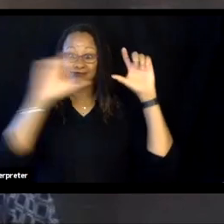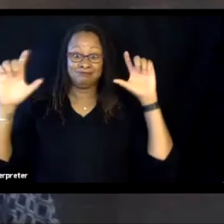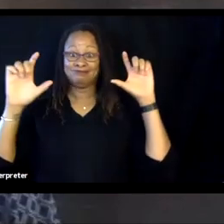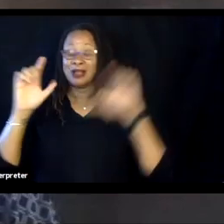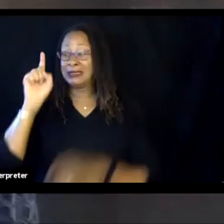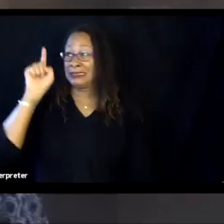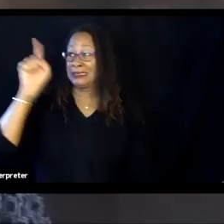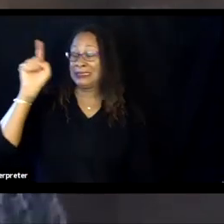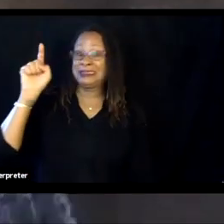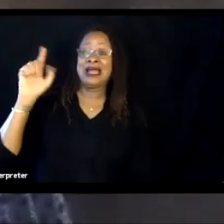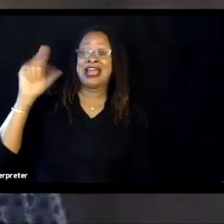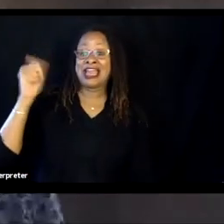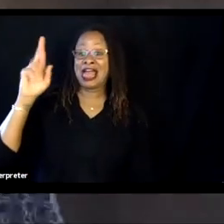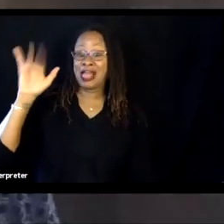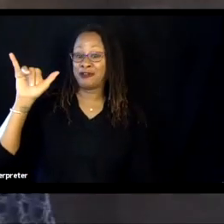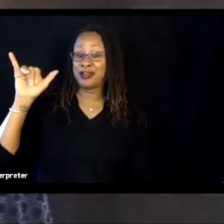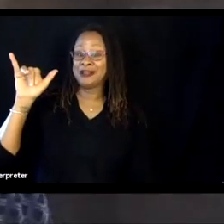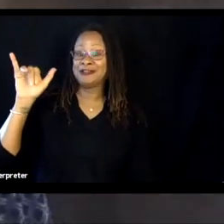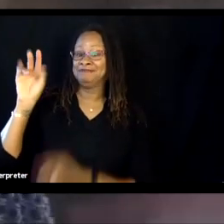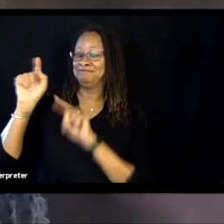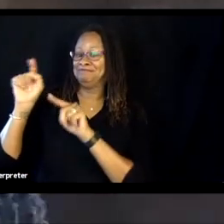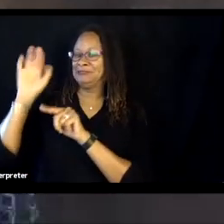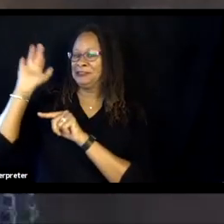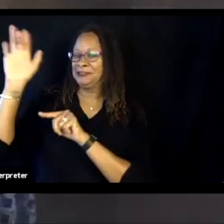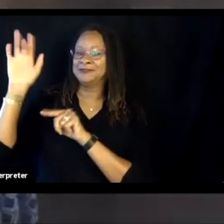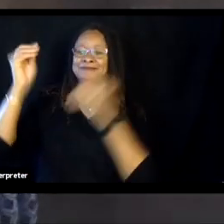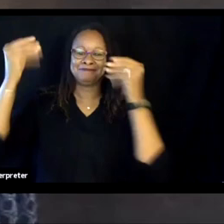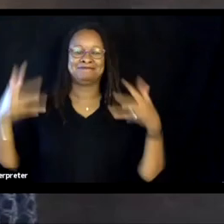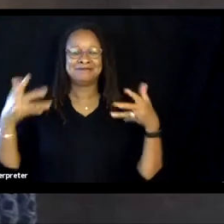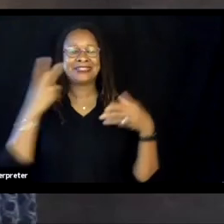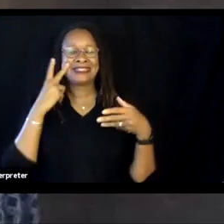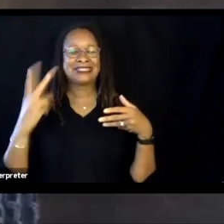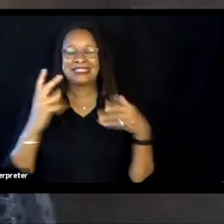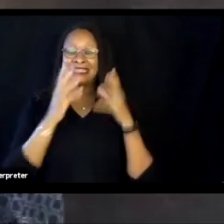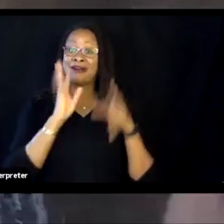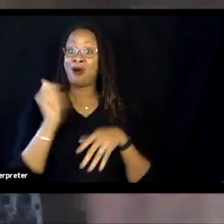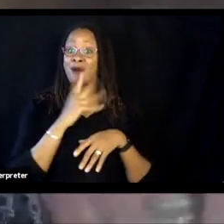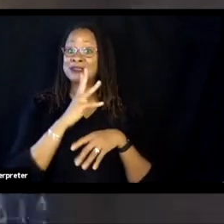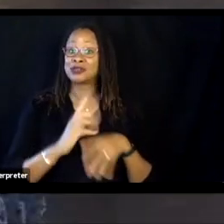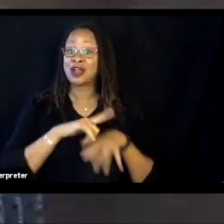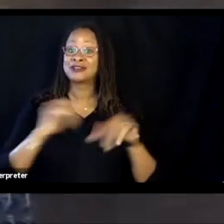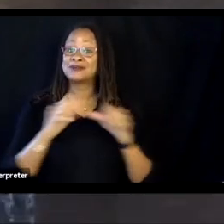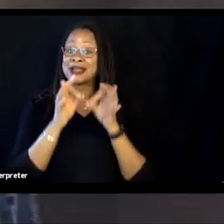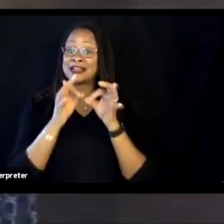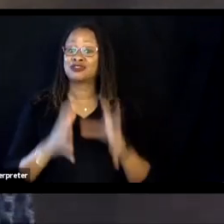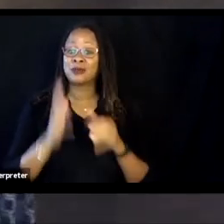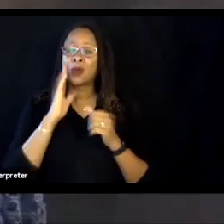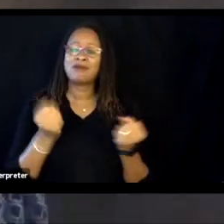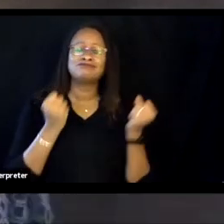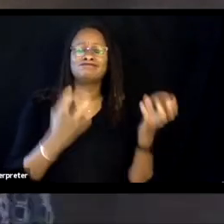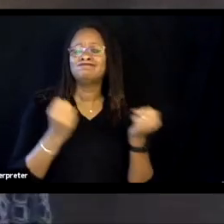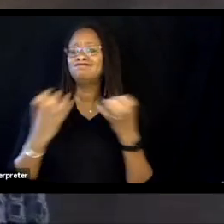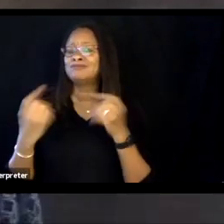Zoom to a gallery view so you will be able to see all the speakers. And we're going to have a multi-part session like